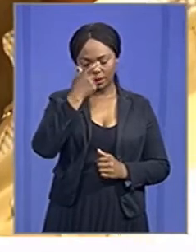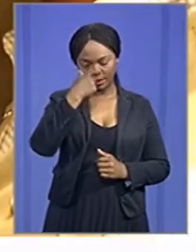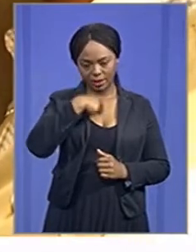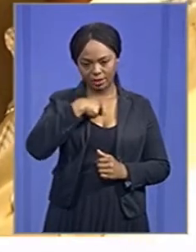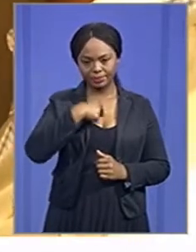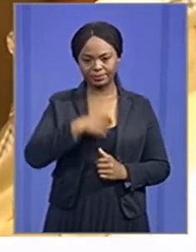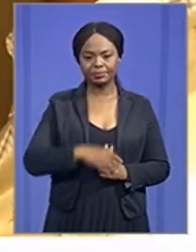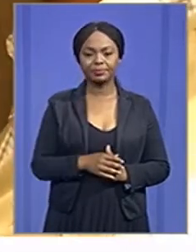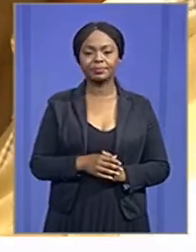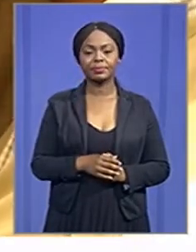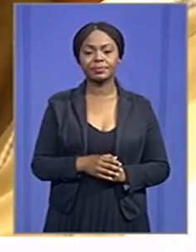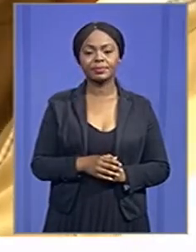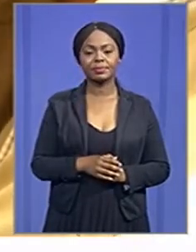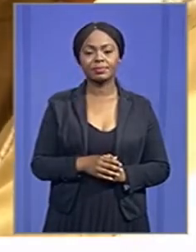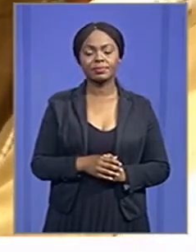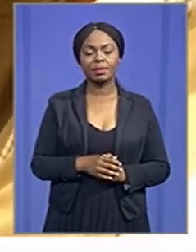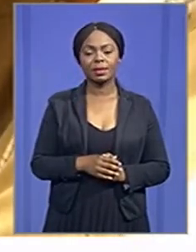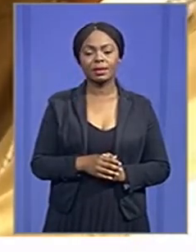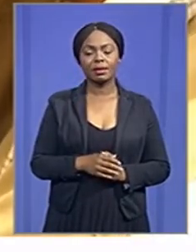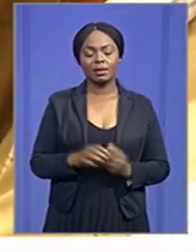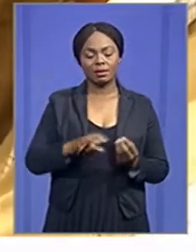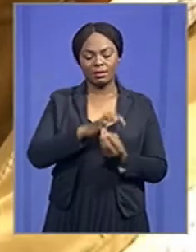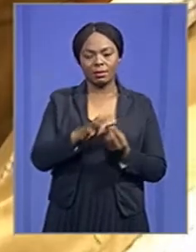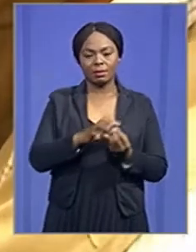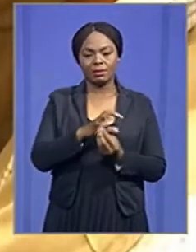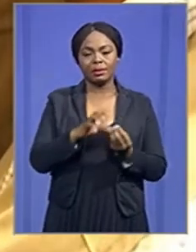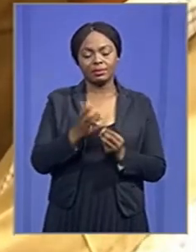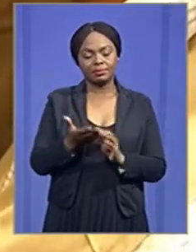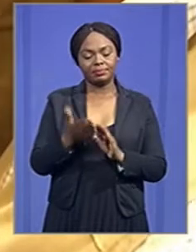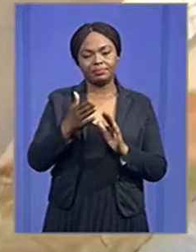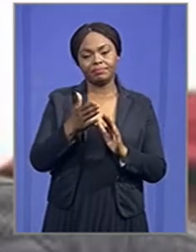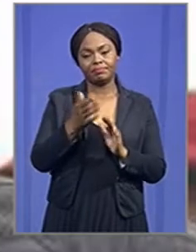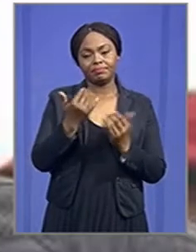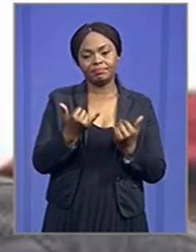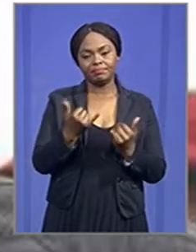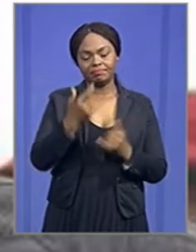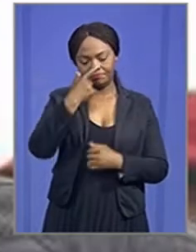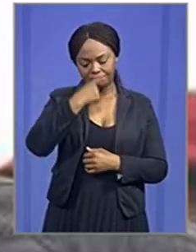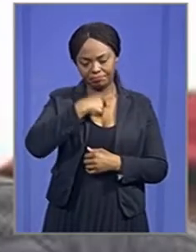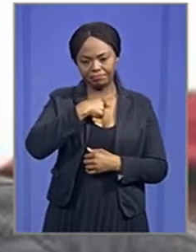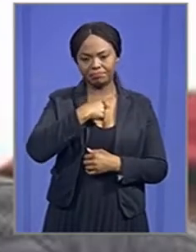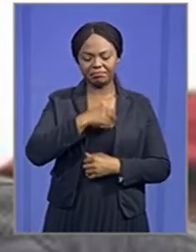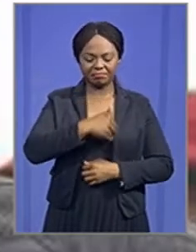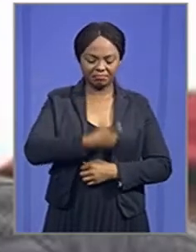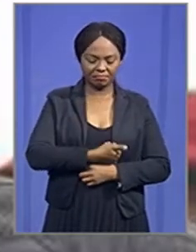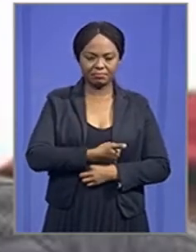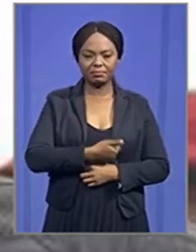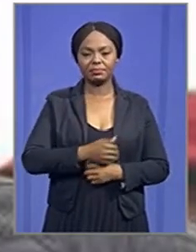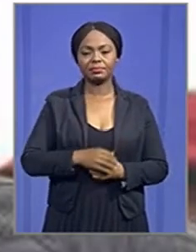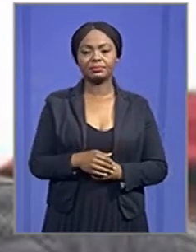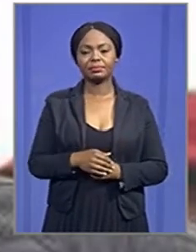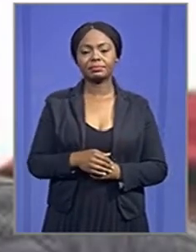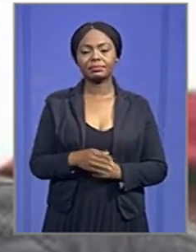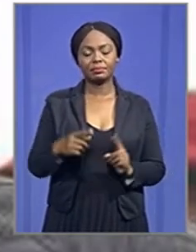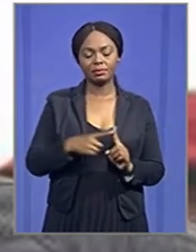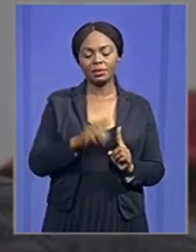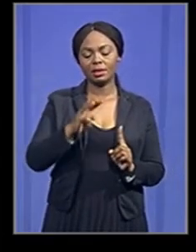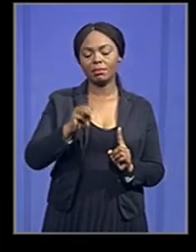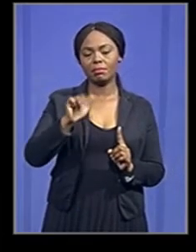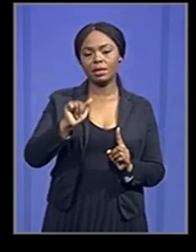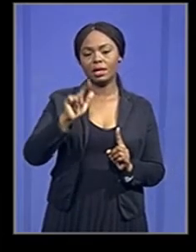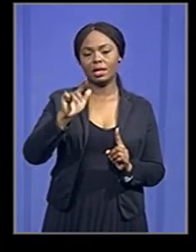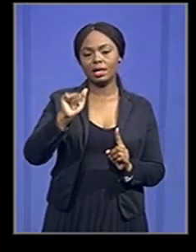ba malatsi ba wetswe ke leru leso ba inamišitše difatlego. Leina Malatsi le monna wa gagwe